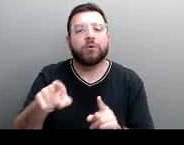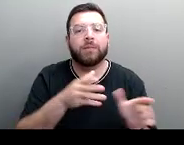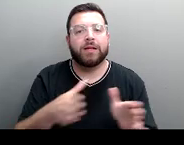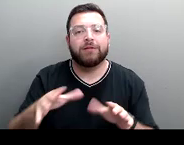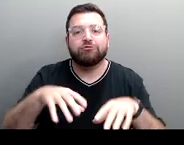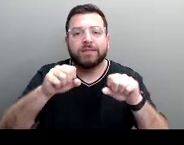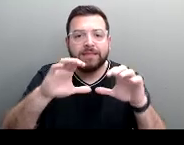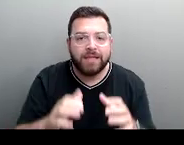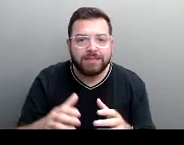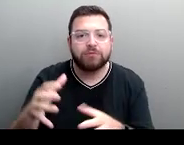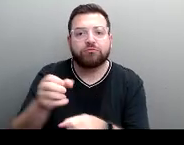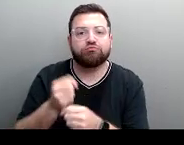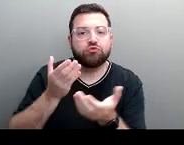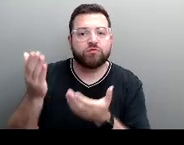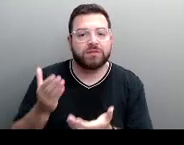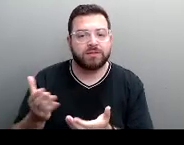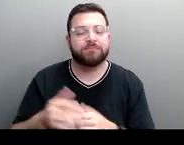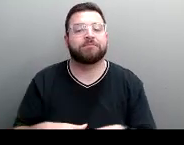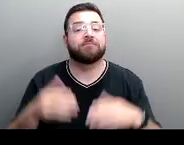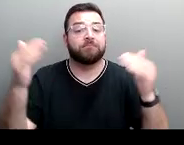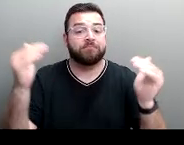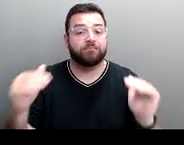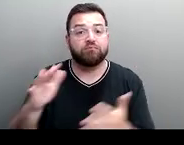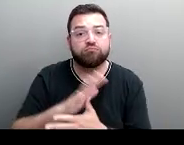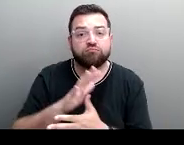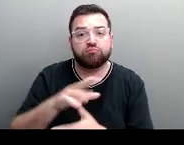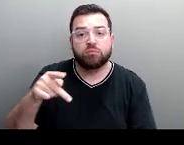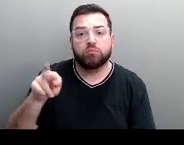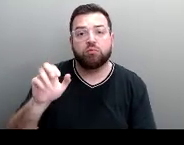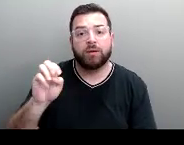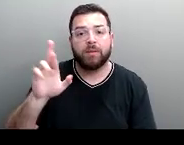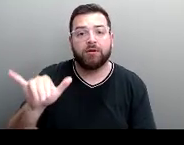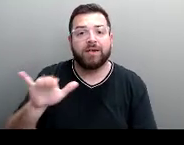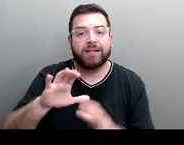Primary campus will be the campus that you're going to be taking your classes at.